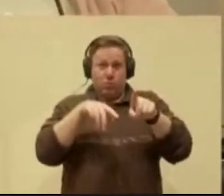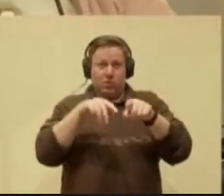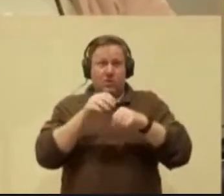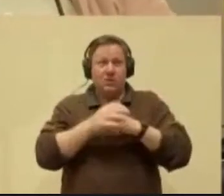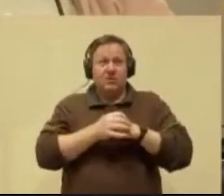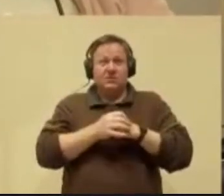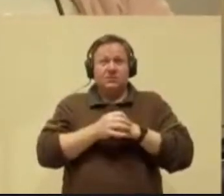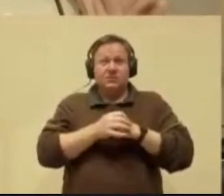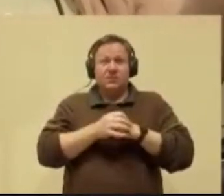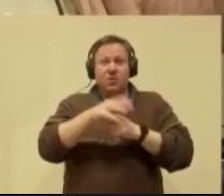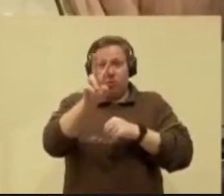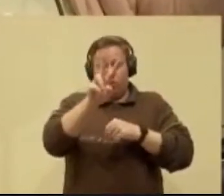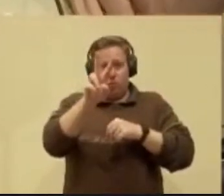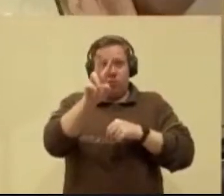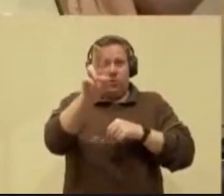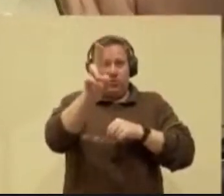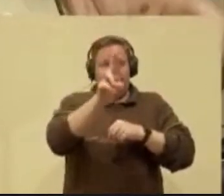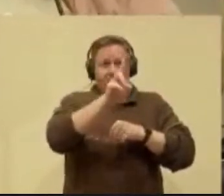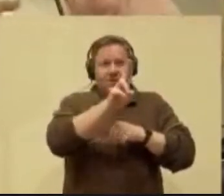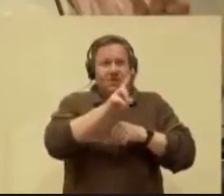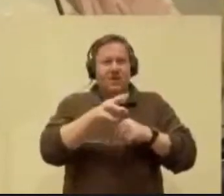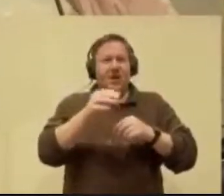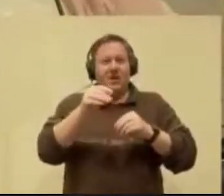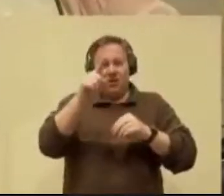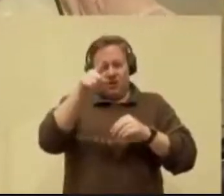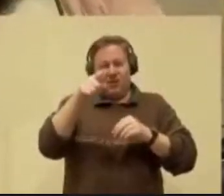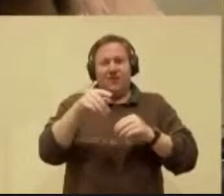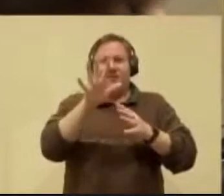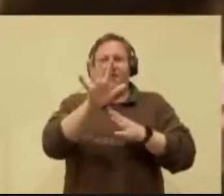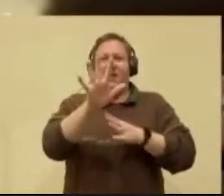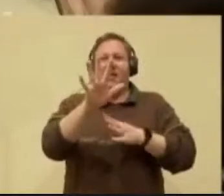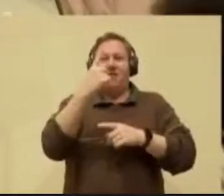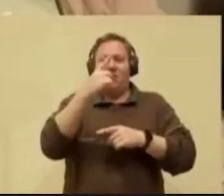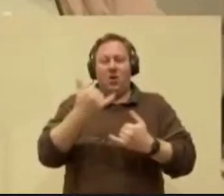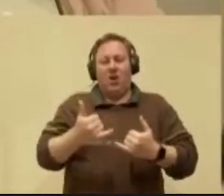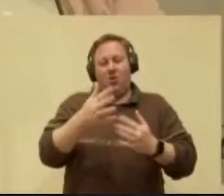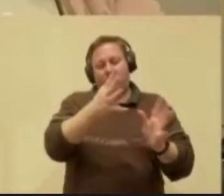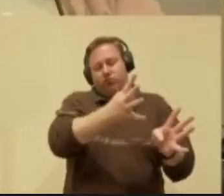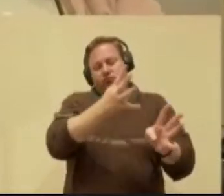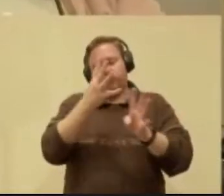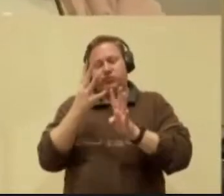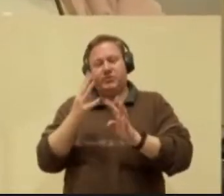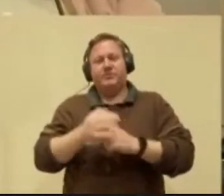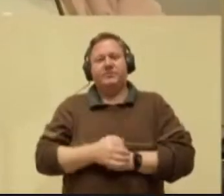now if the two of you the two of you enter there is a five for now